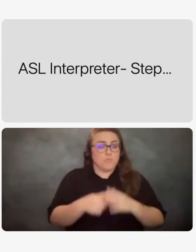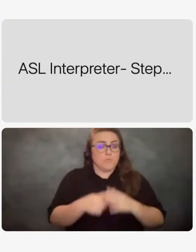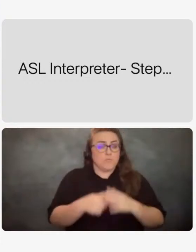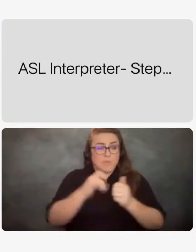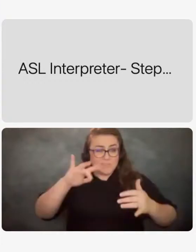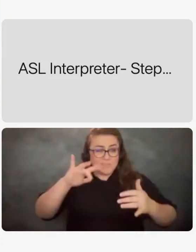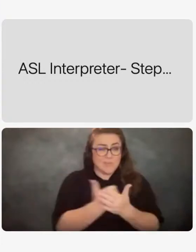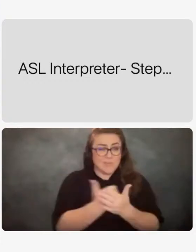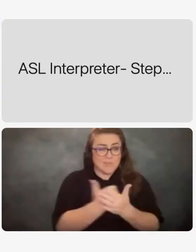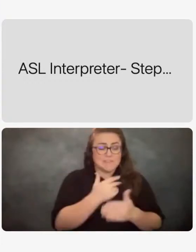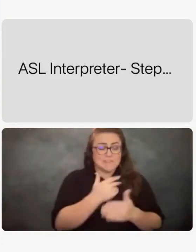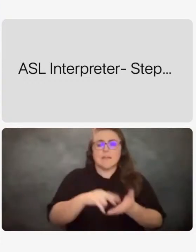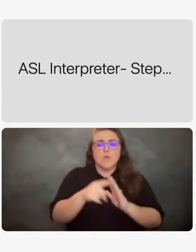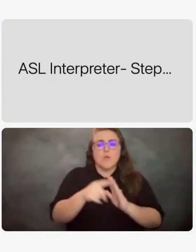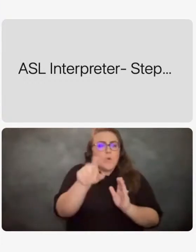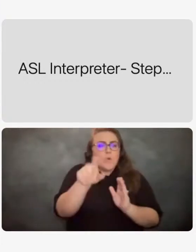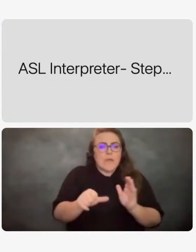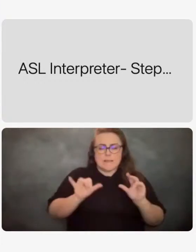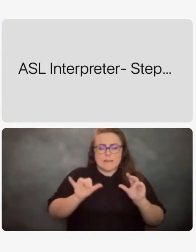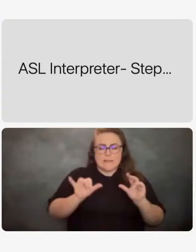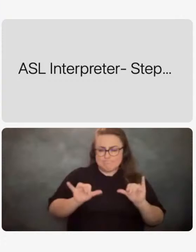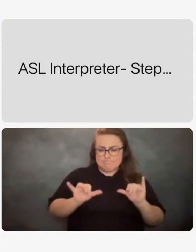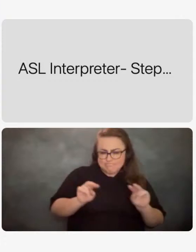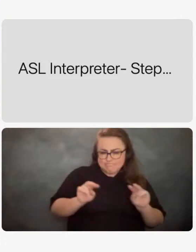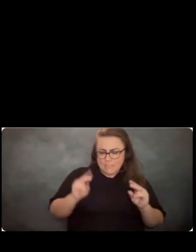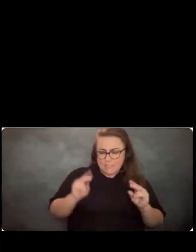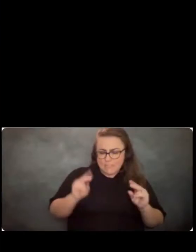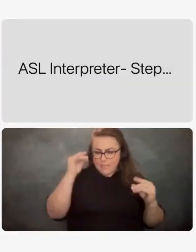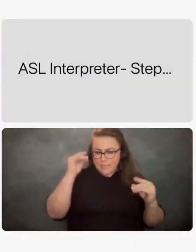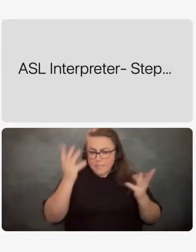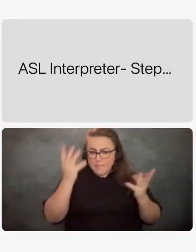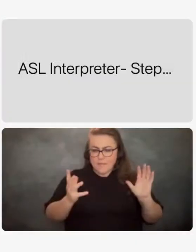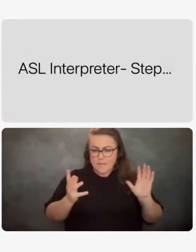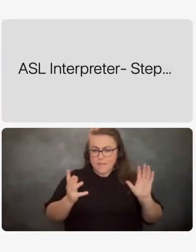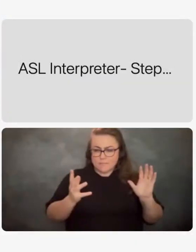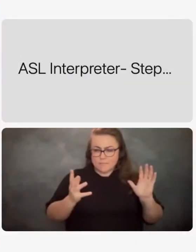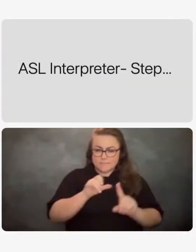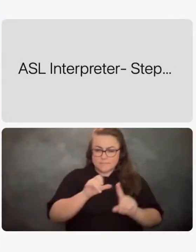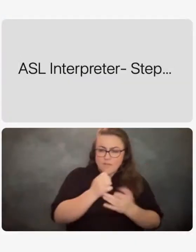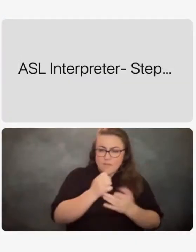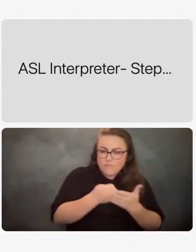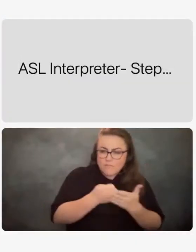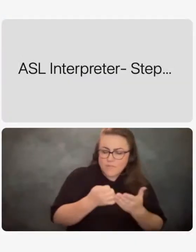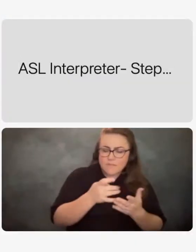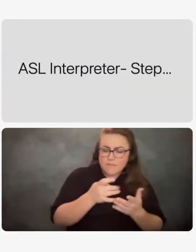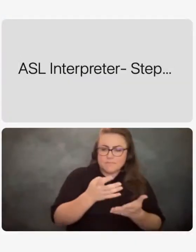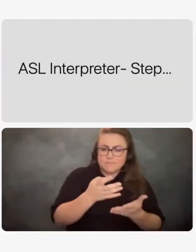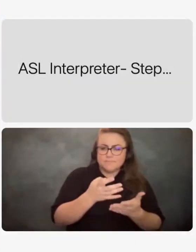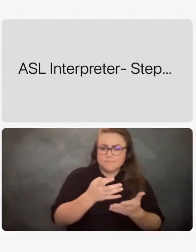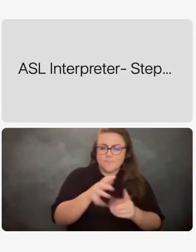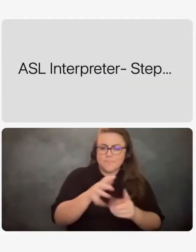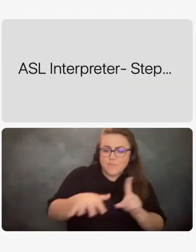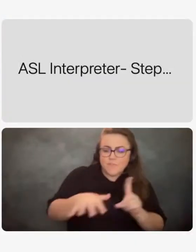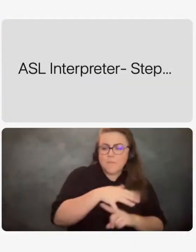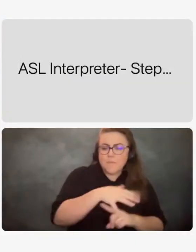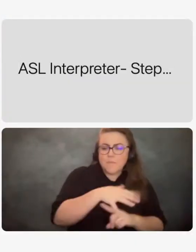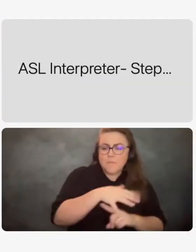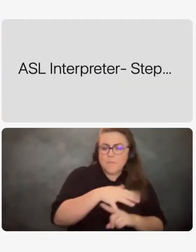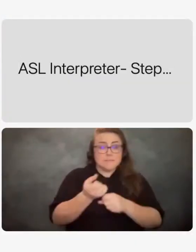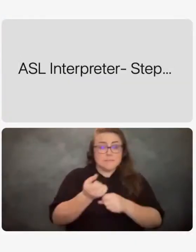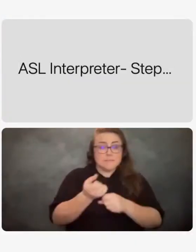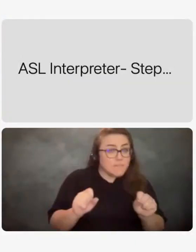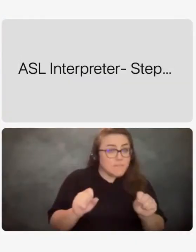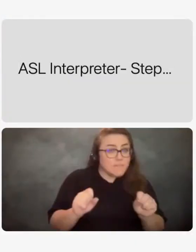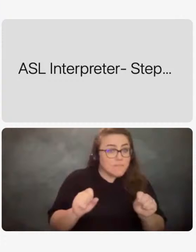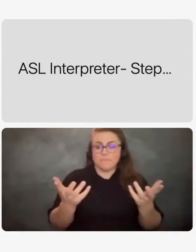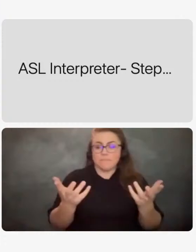consideration, environmental issues, and more importantly, safety. So you would be able to incorporate things from a new school that you